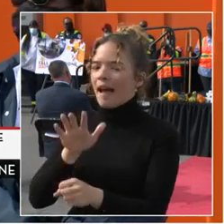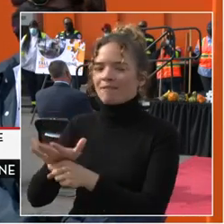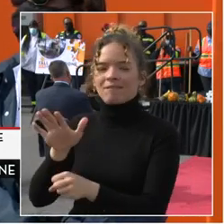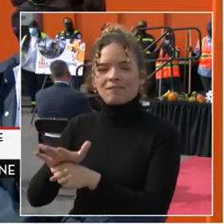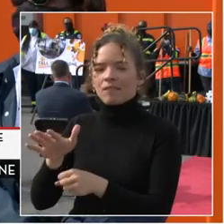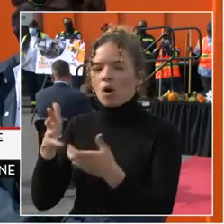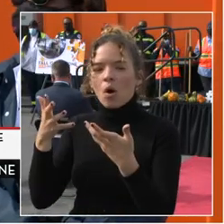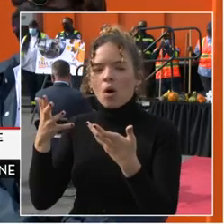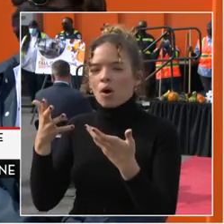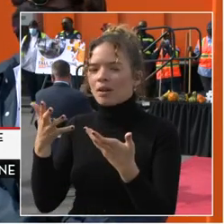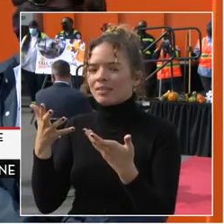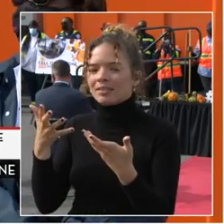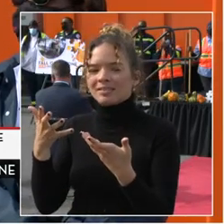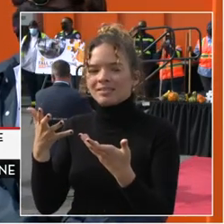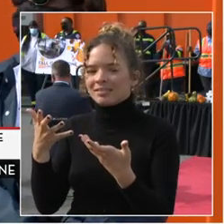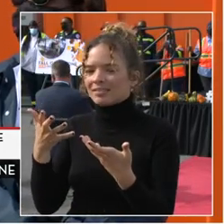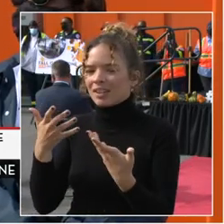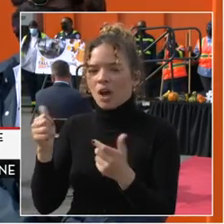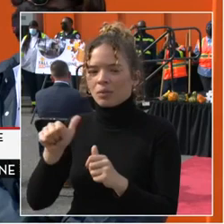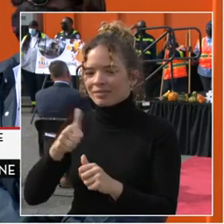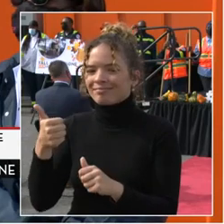other requirements.